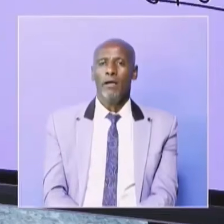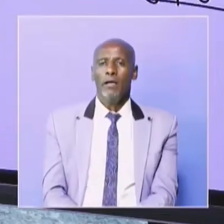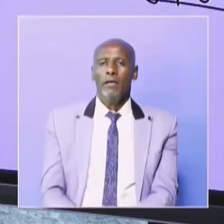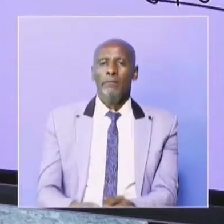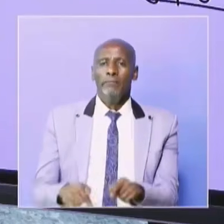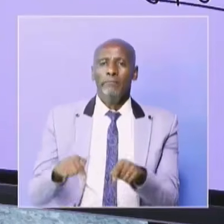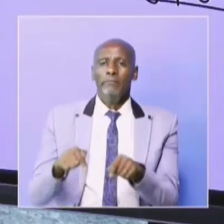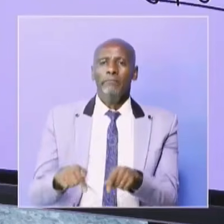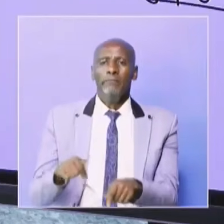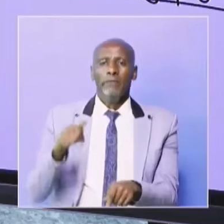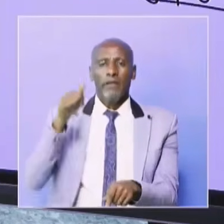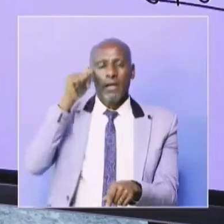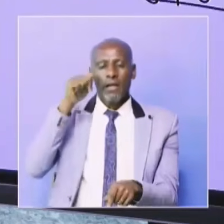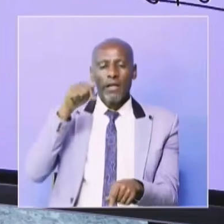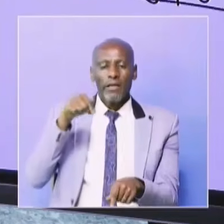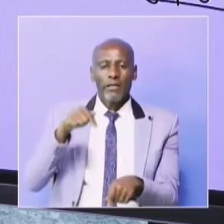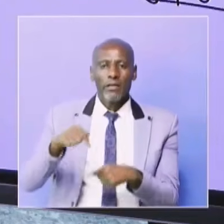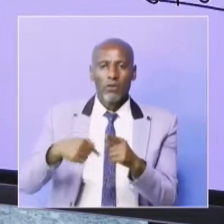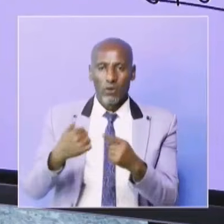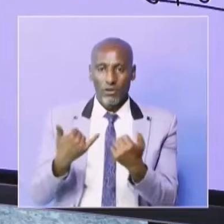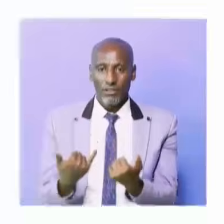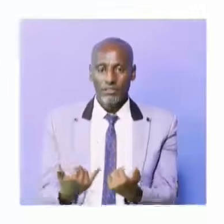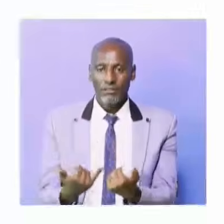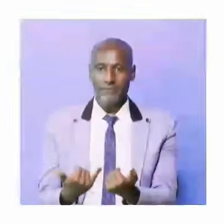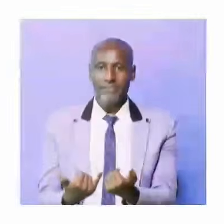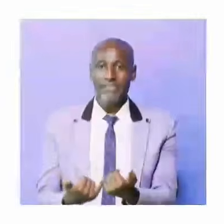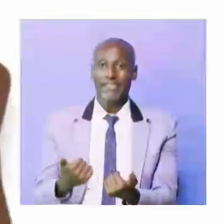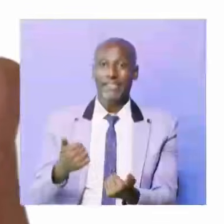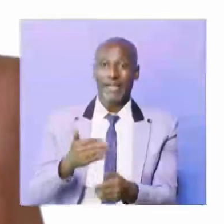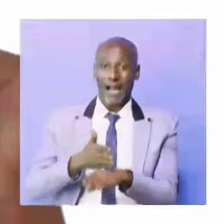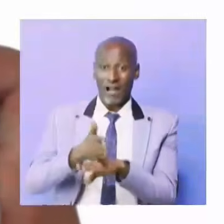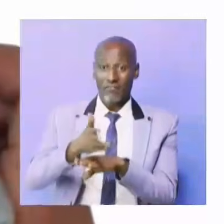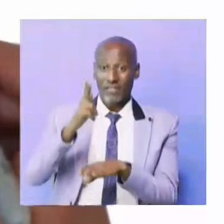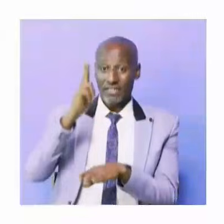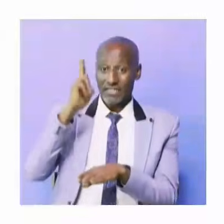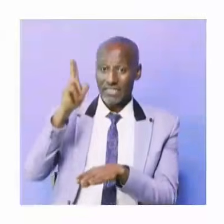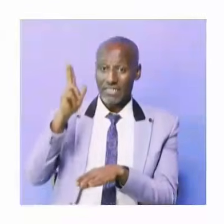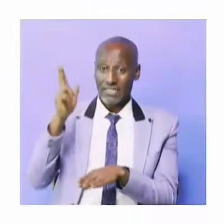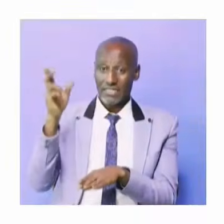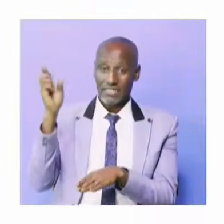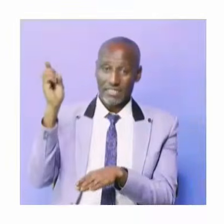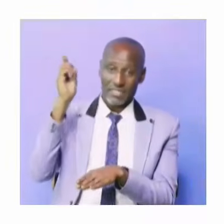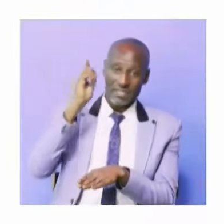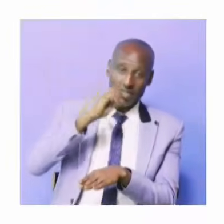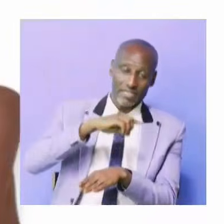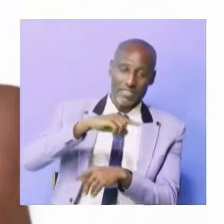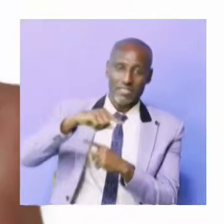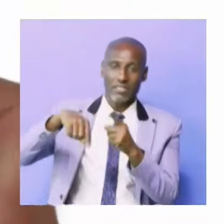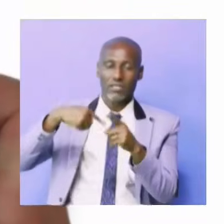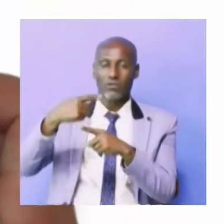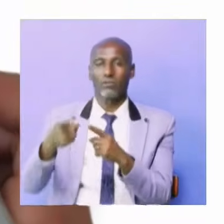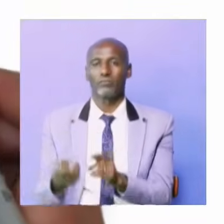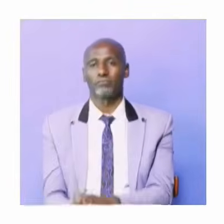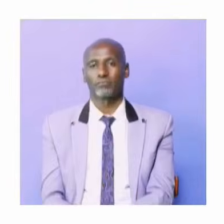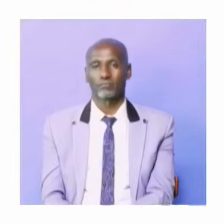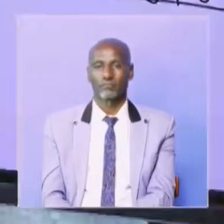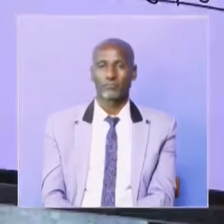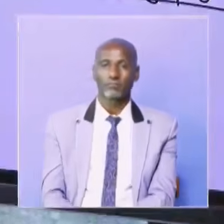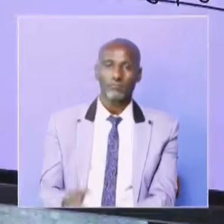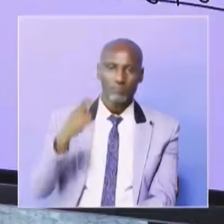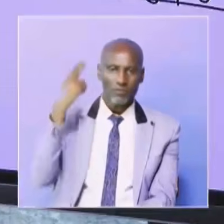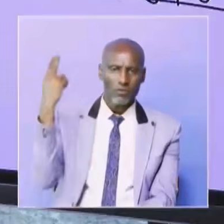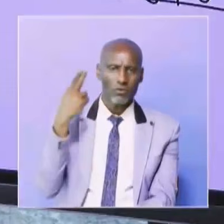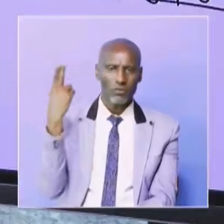after 3 days, he go to the library again. So, these words, every 3 days, once a week,